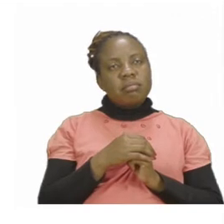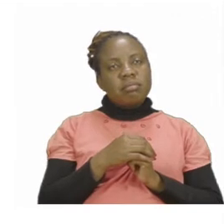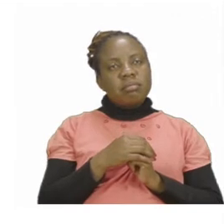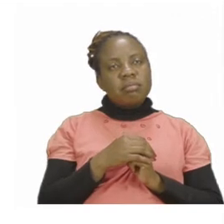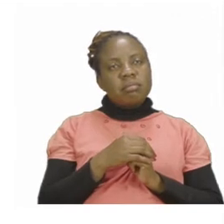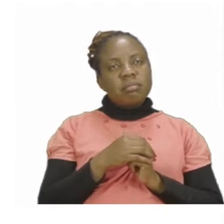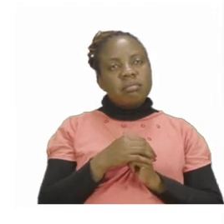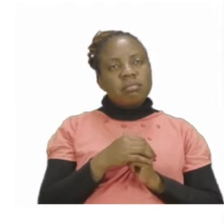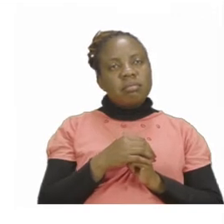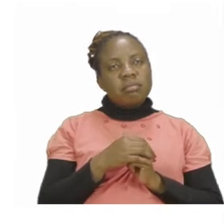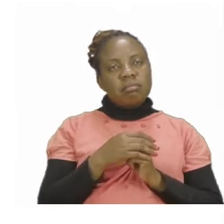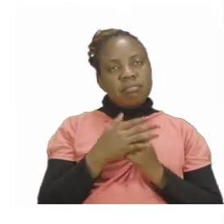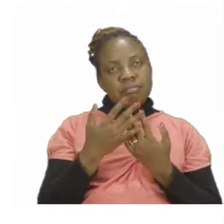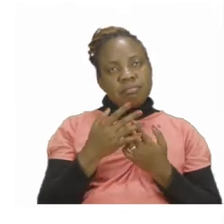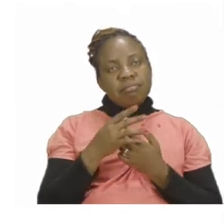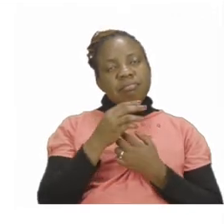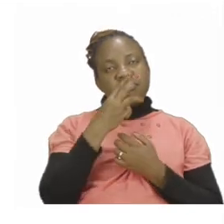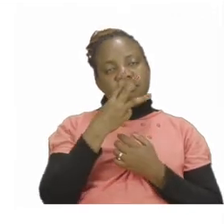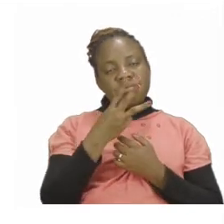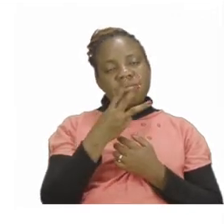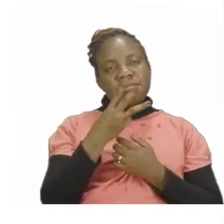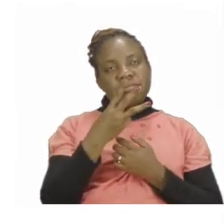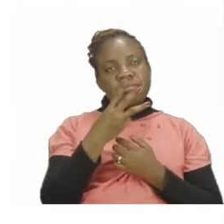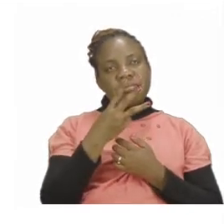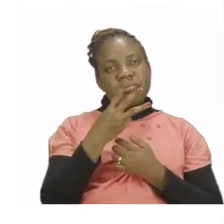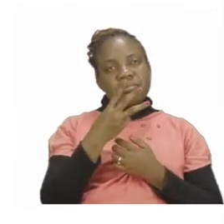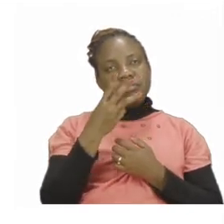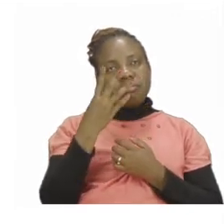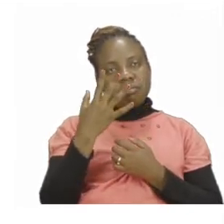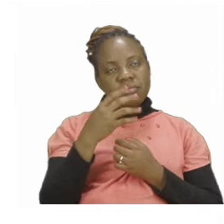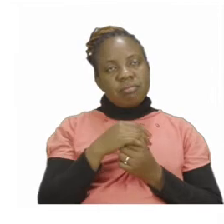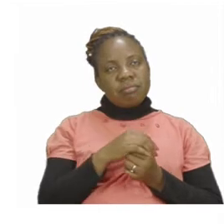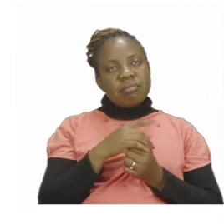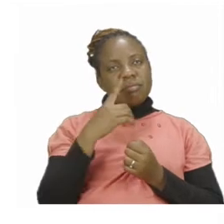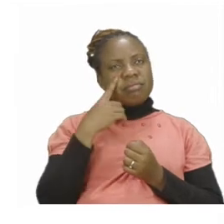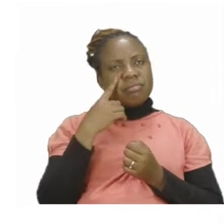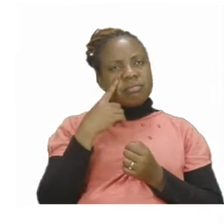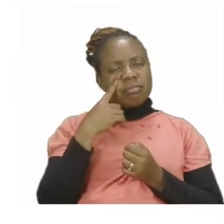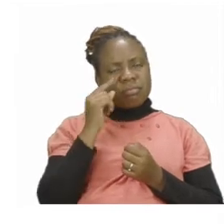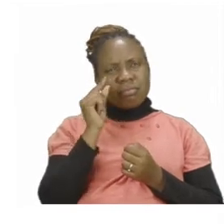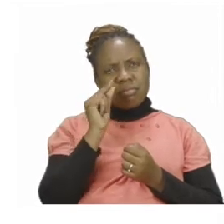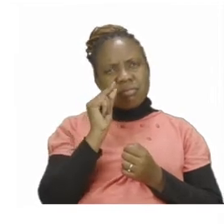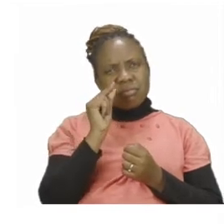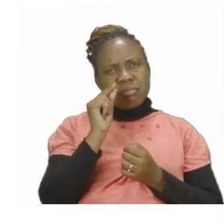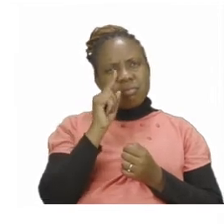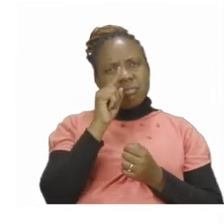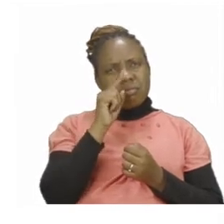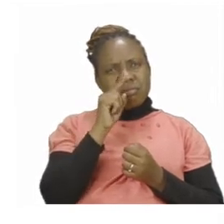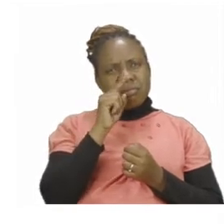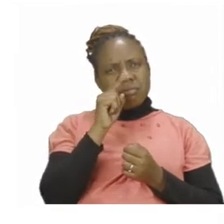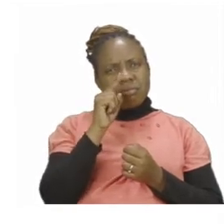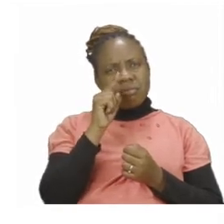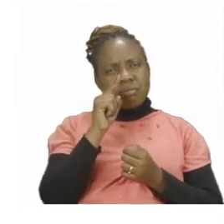is 35. And there you will see a little arrow or line